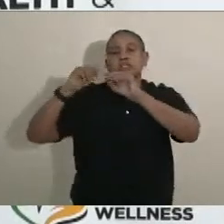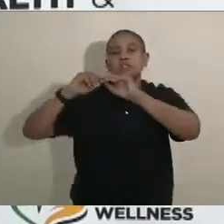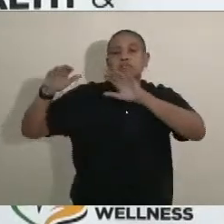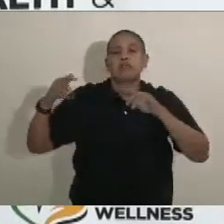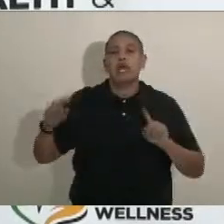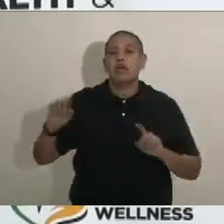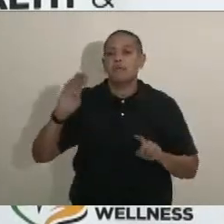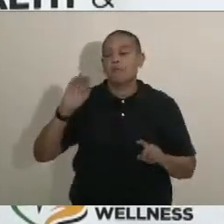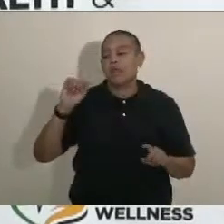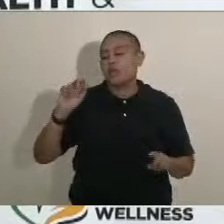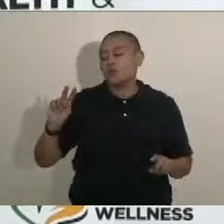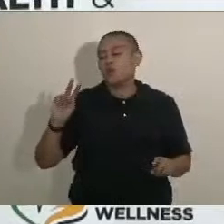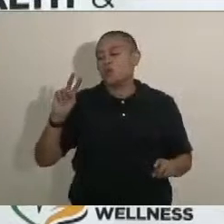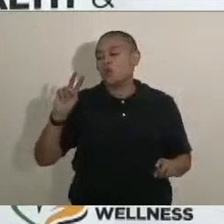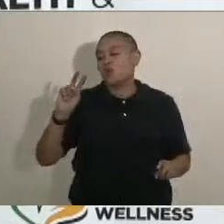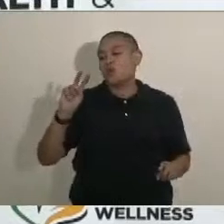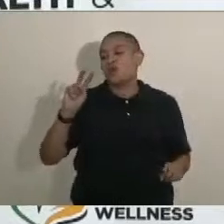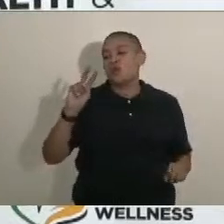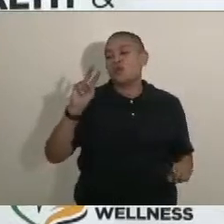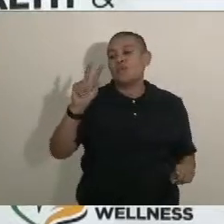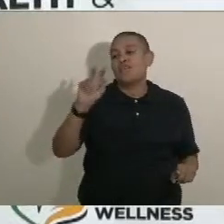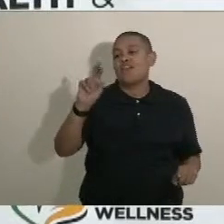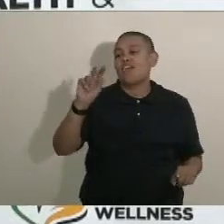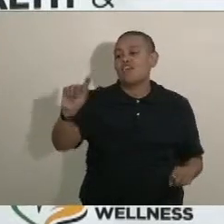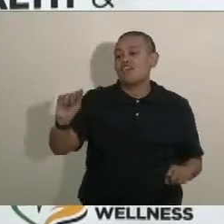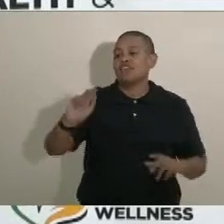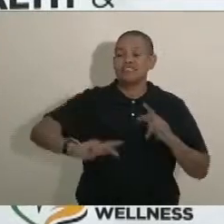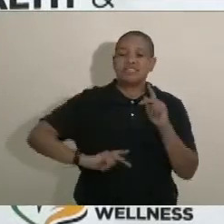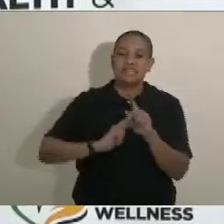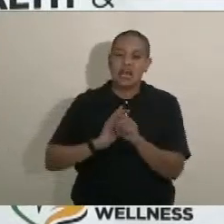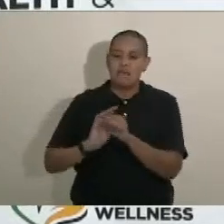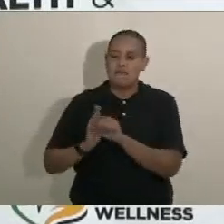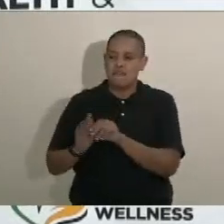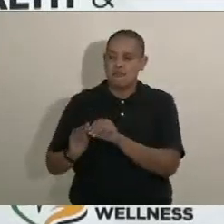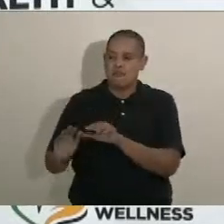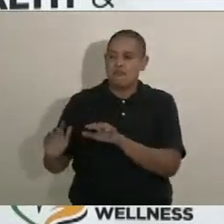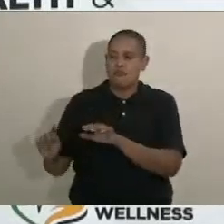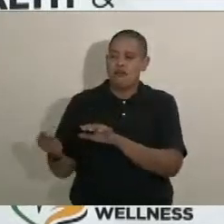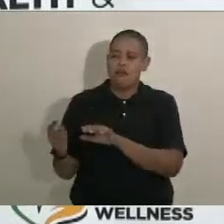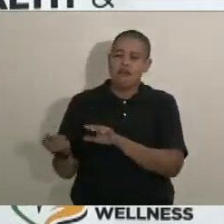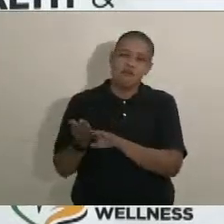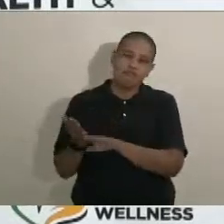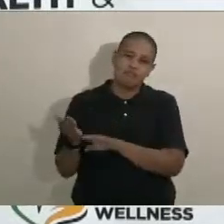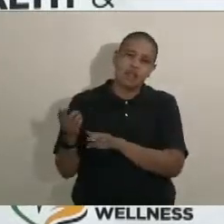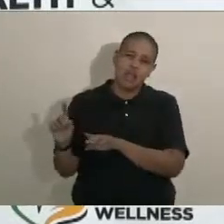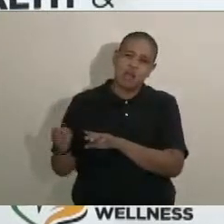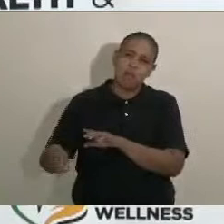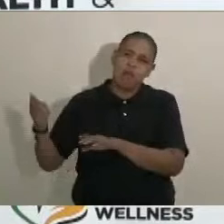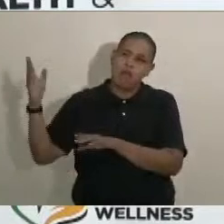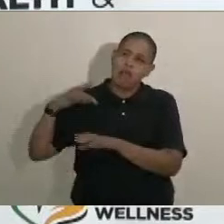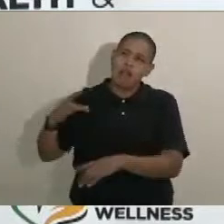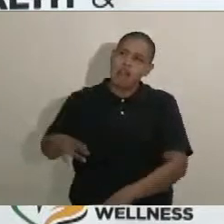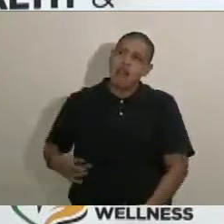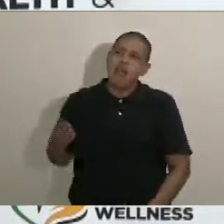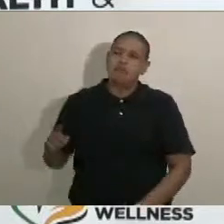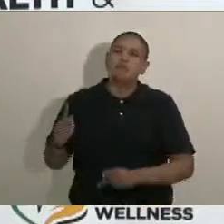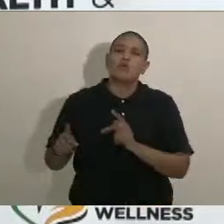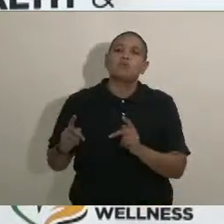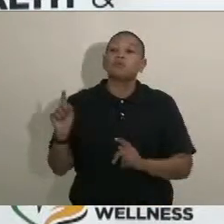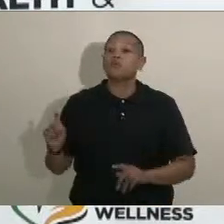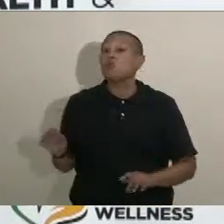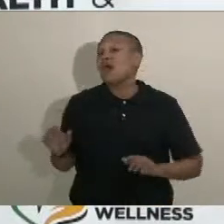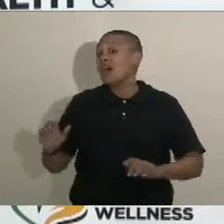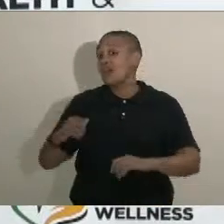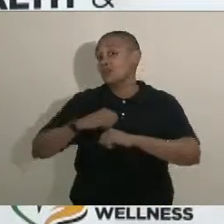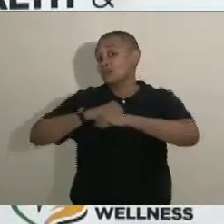the BA2 variant strain of COVID being the dominant strain. It is highly contagious, so persons should act to